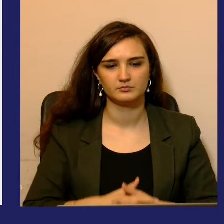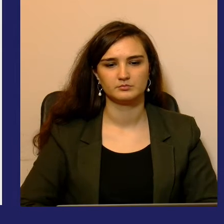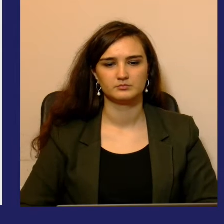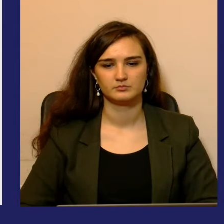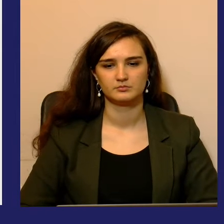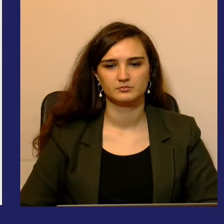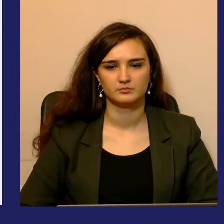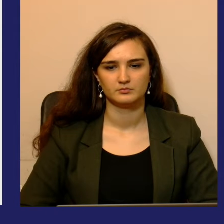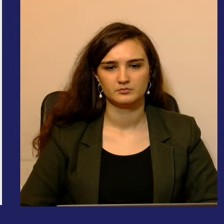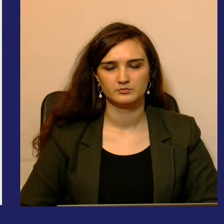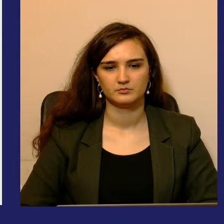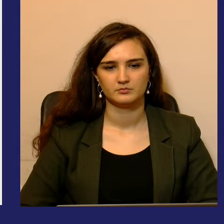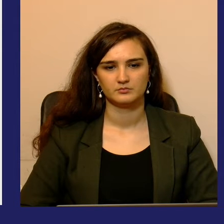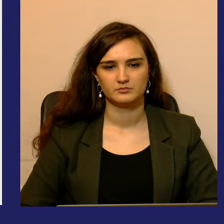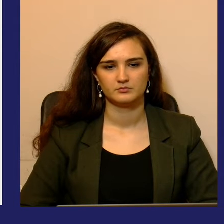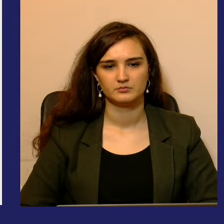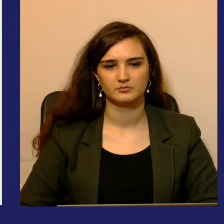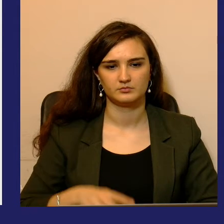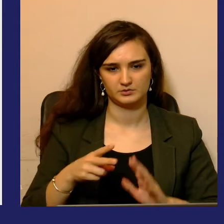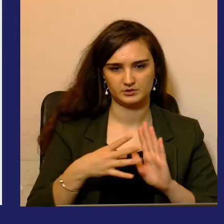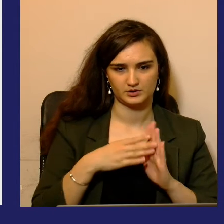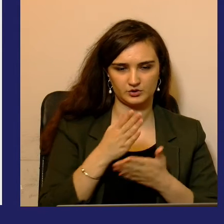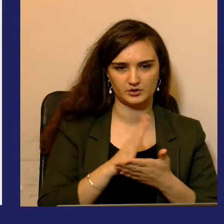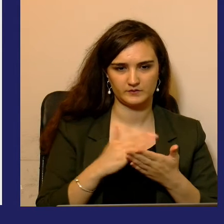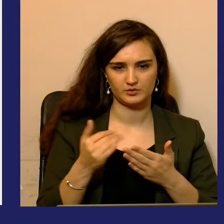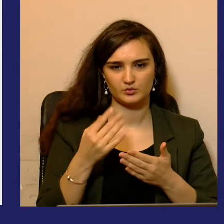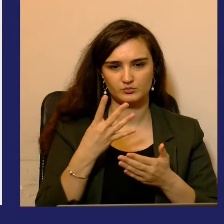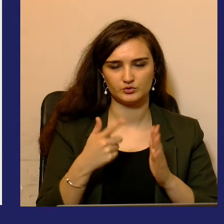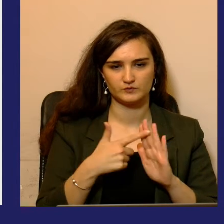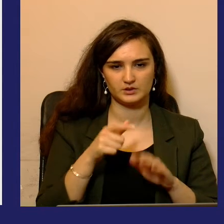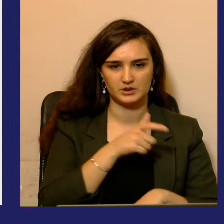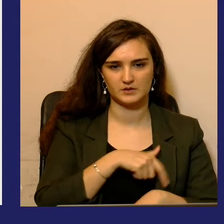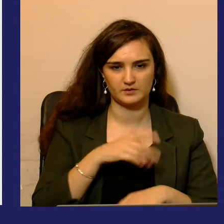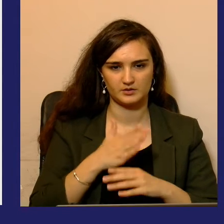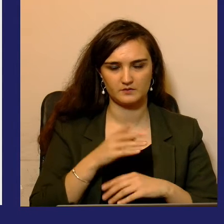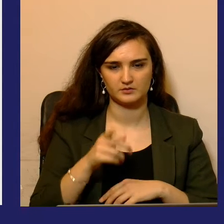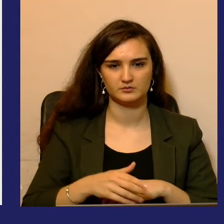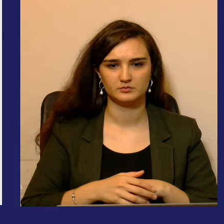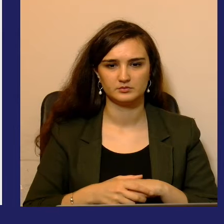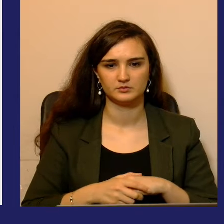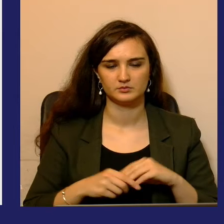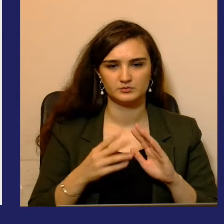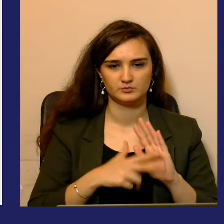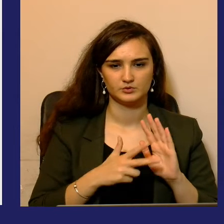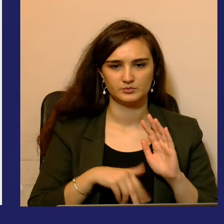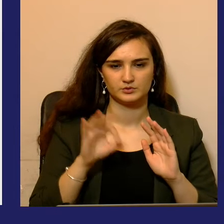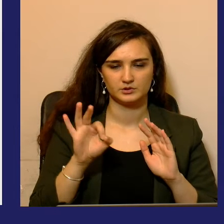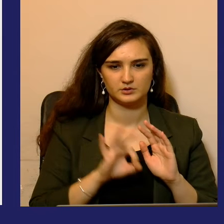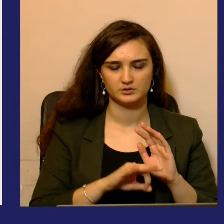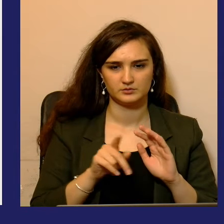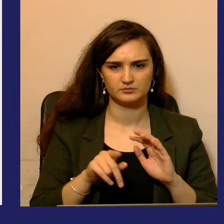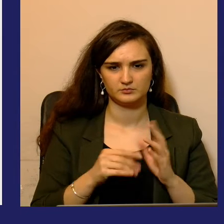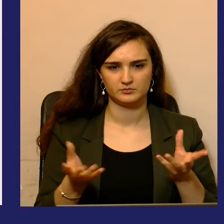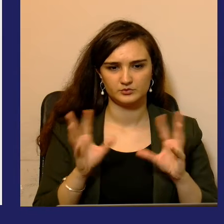half to having 47 deputies out of 500. That's a loss of 80% of their coverage. The PAN did somewhat